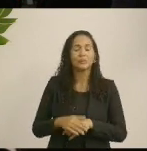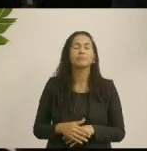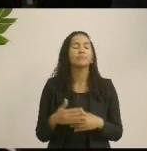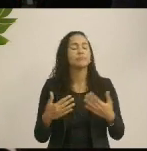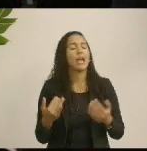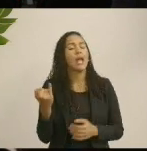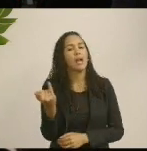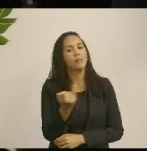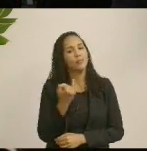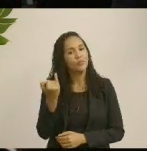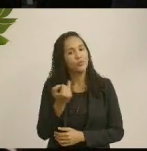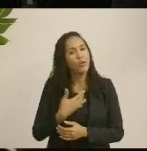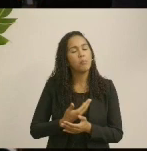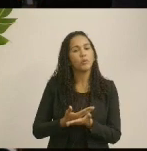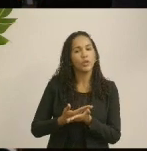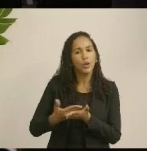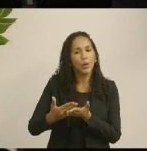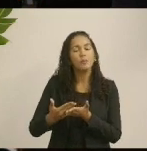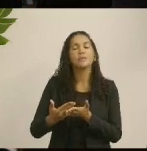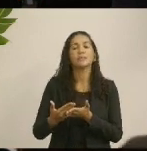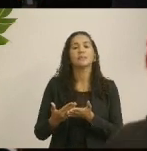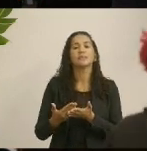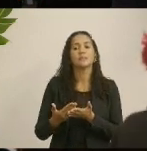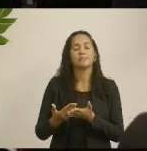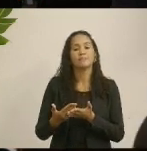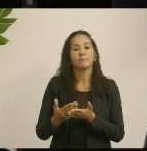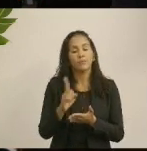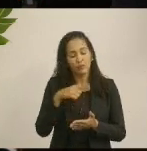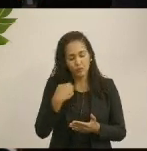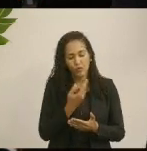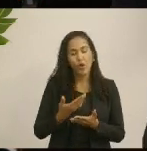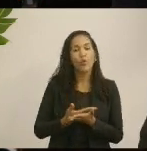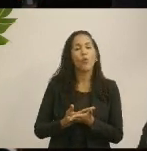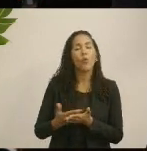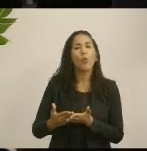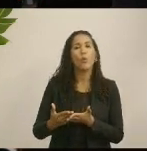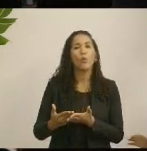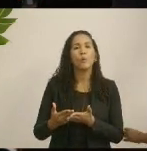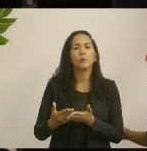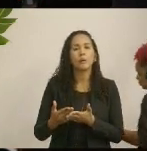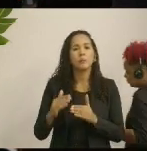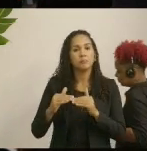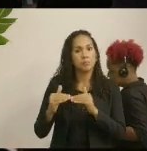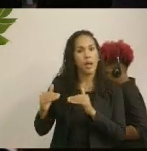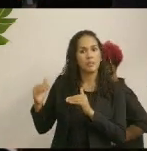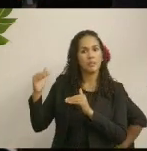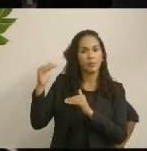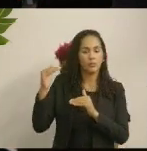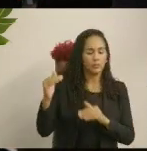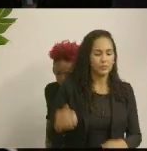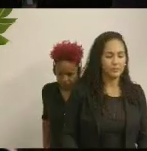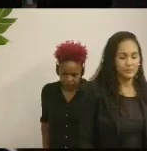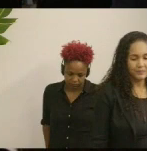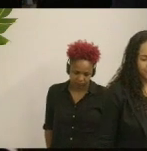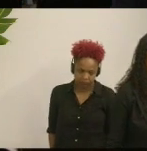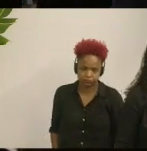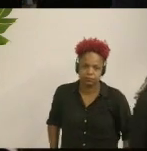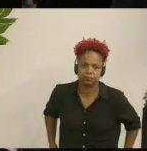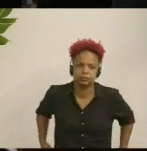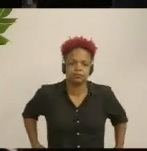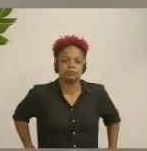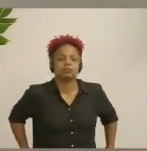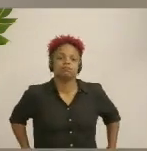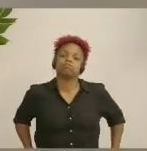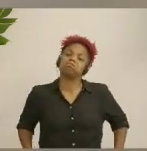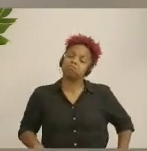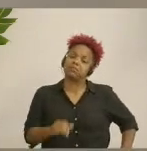there. You know, we started higher, and we were told, if somebody in your country, in